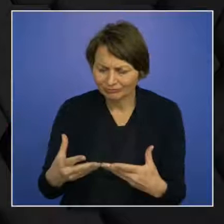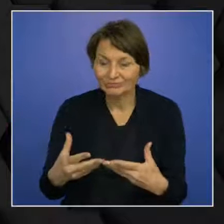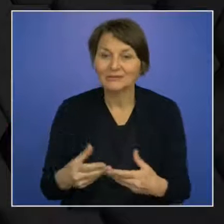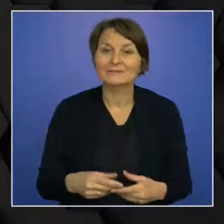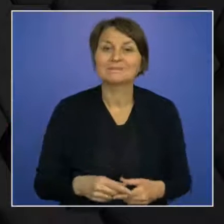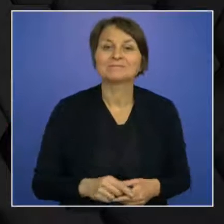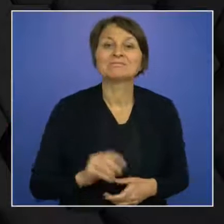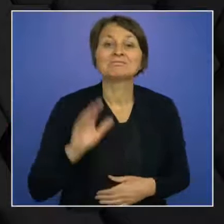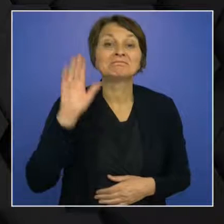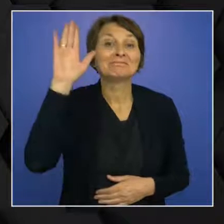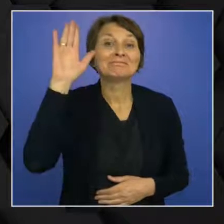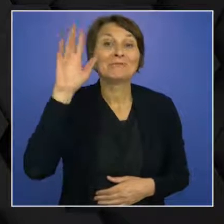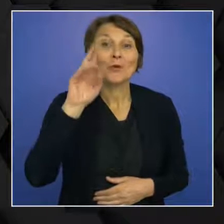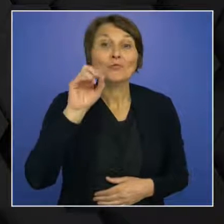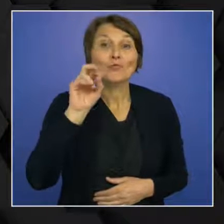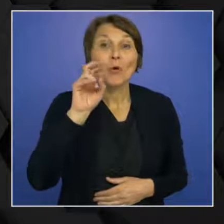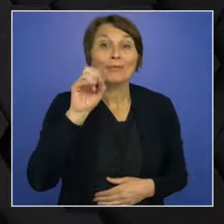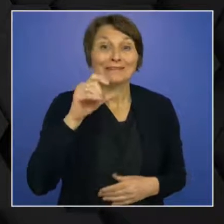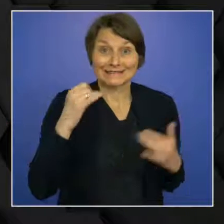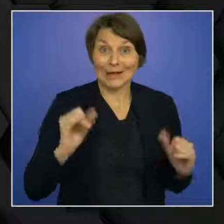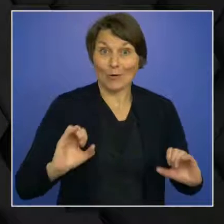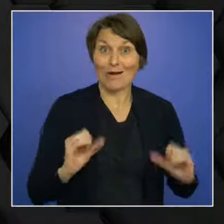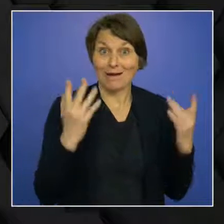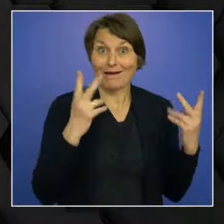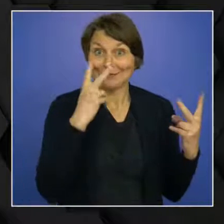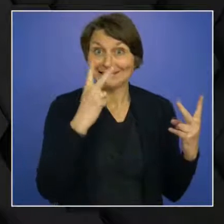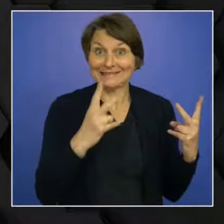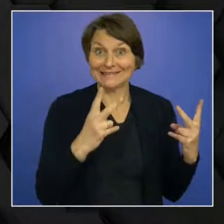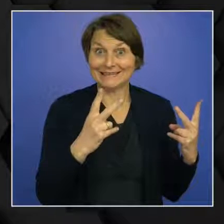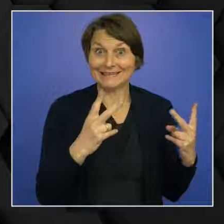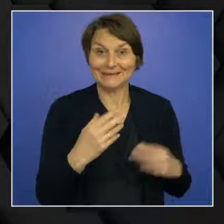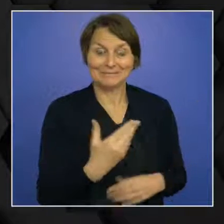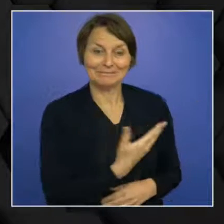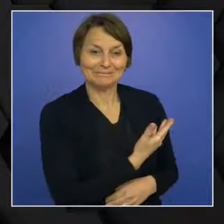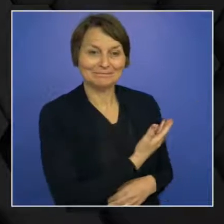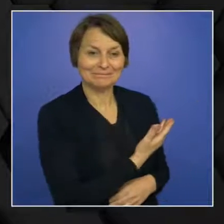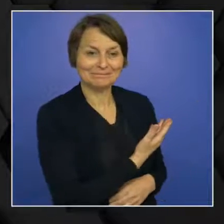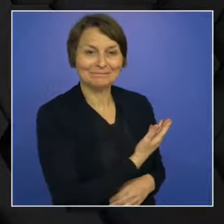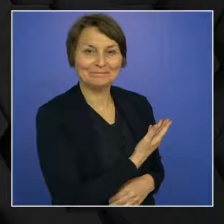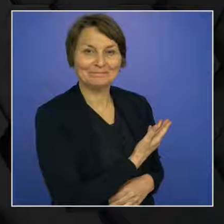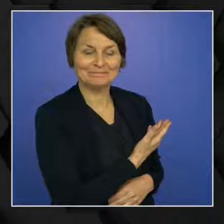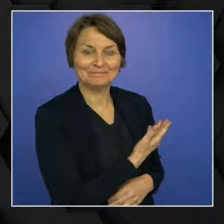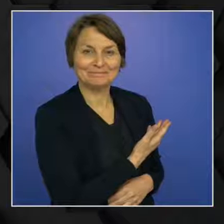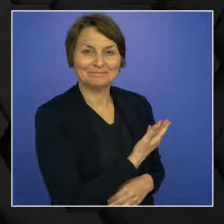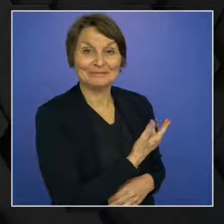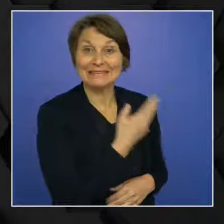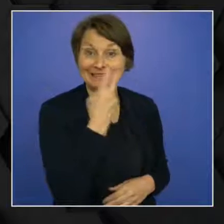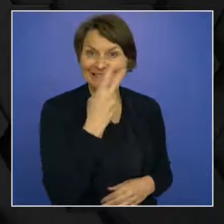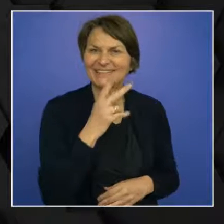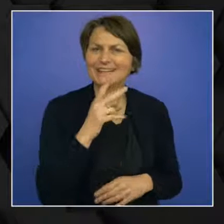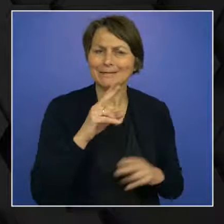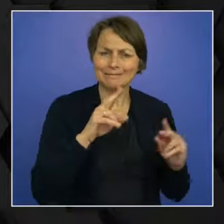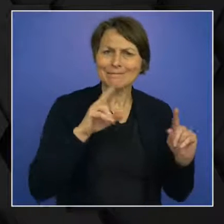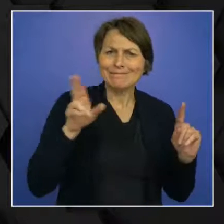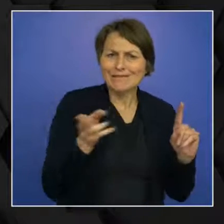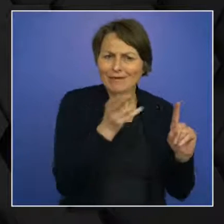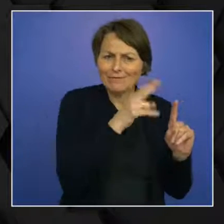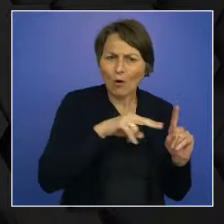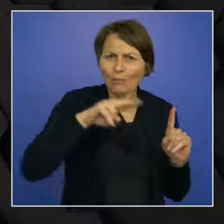it live right now, and I can actually create the DevOps pipeline. You won't believe how easy it is, though, if we have